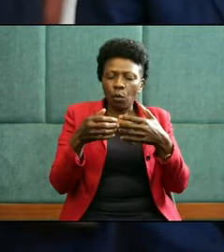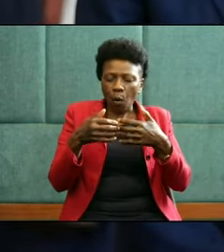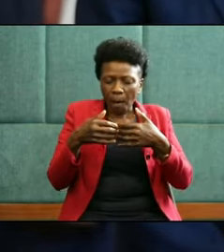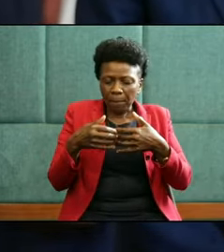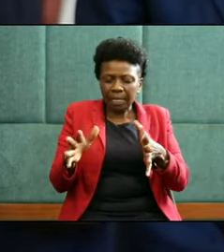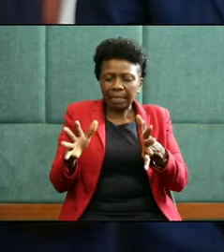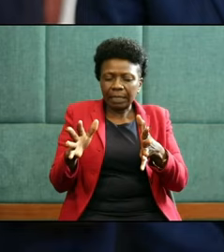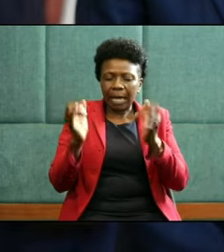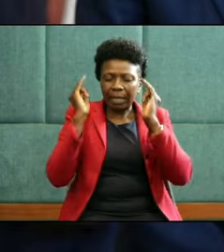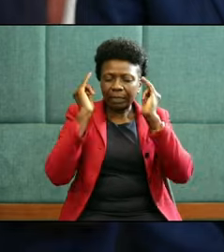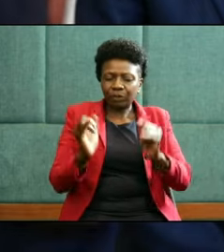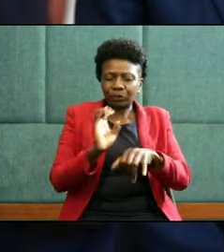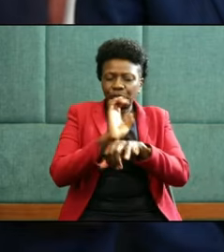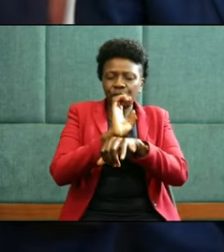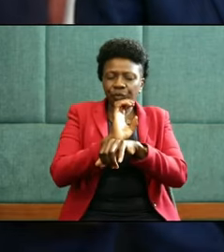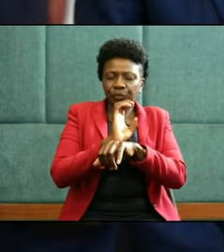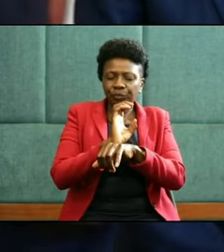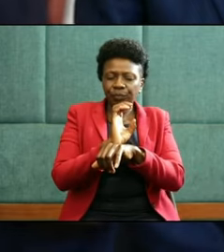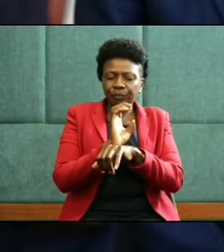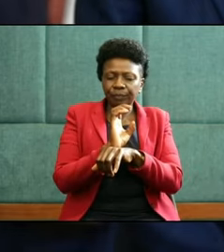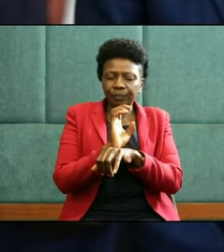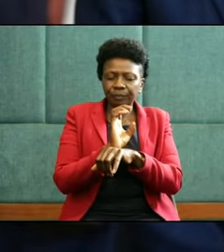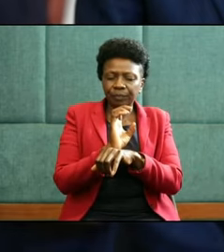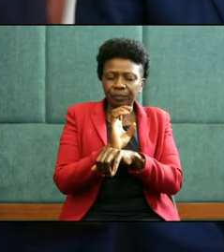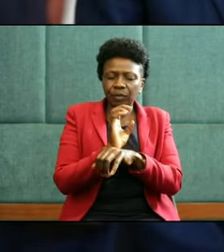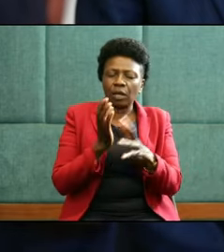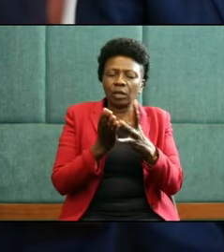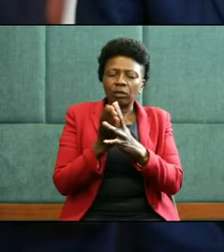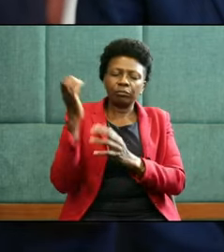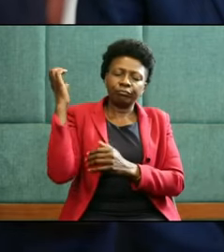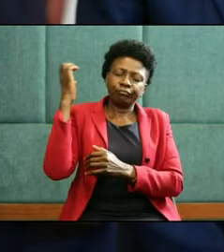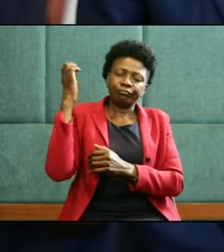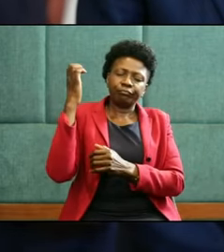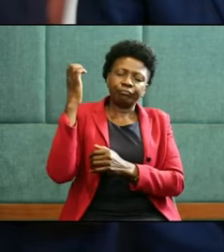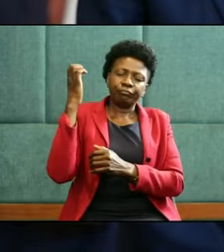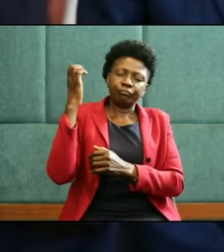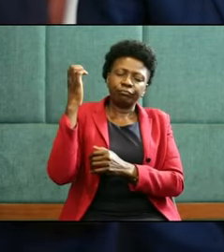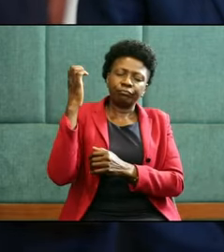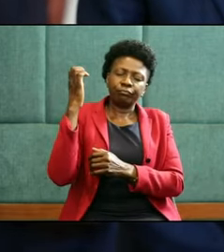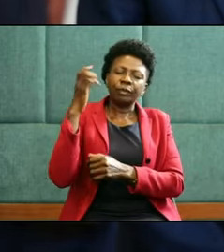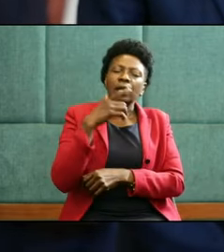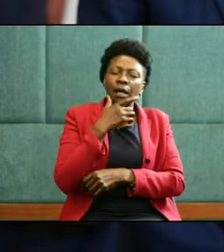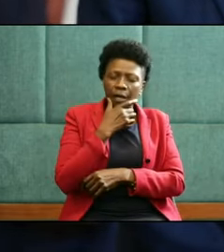church to populate the kingdom of heaven. Wow.